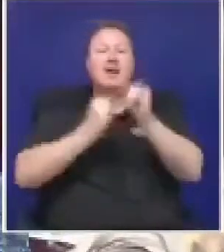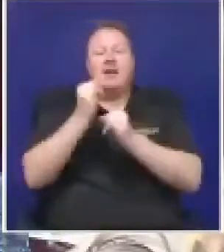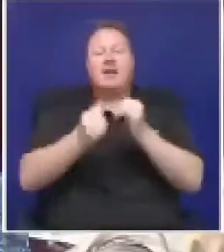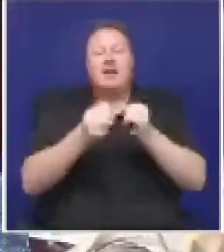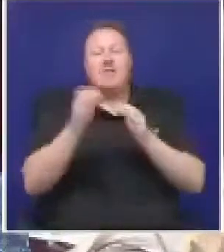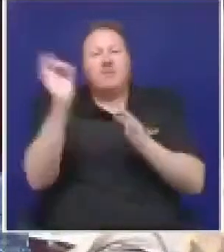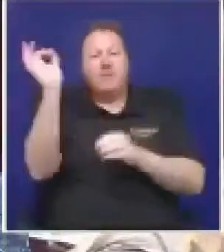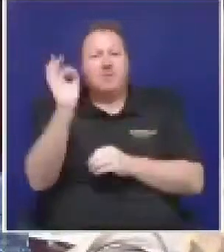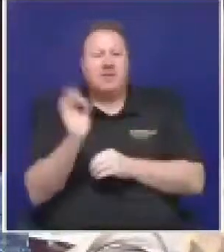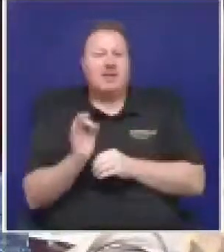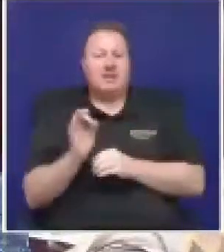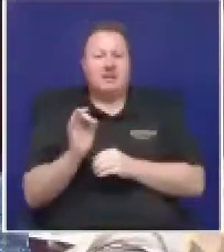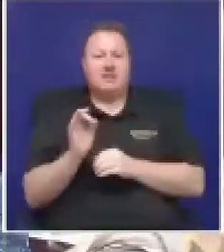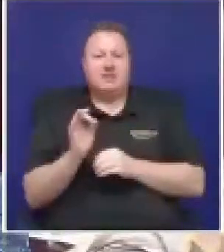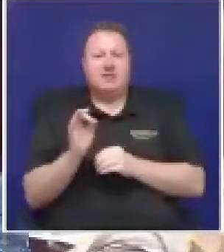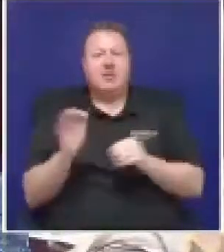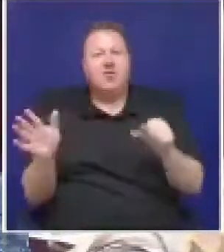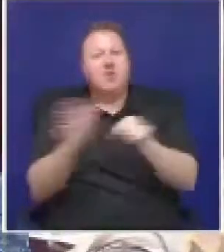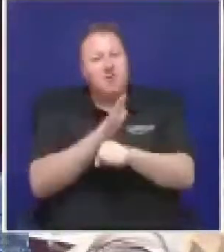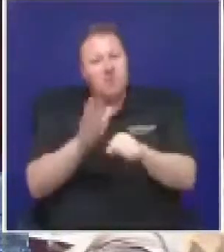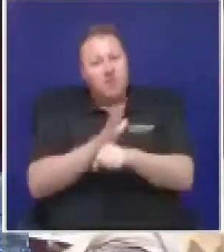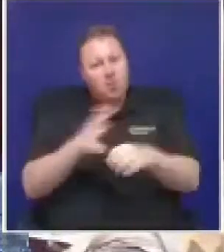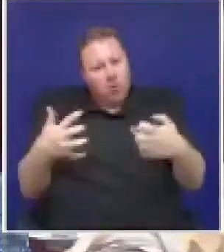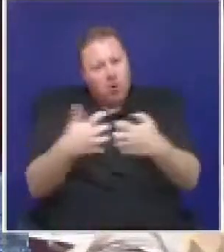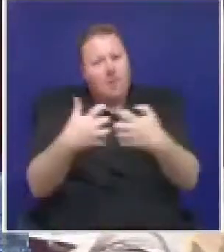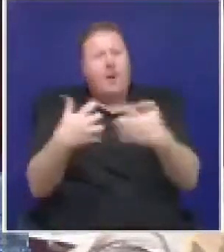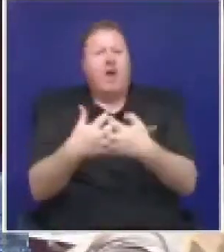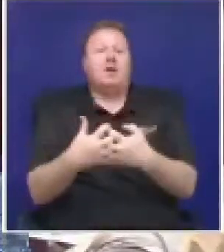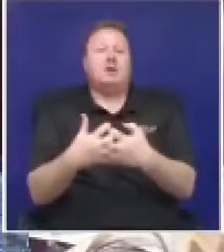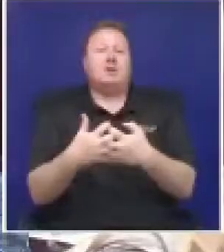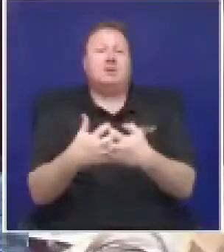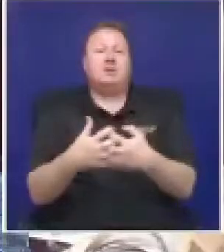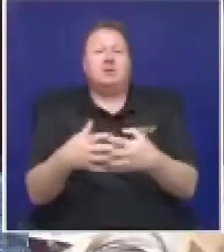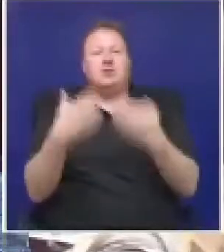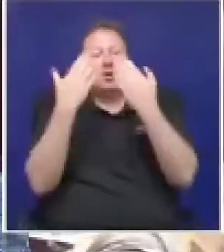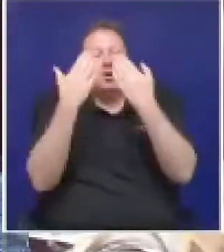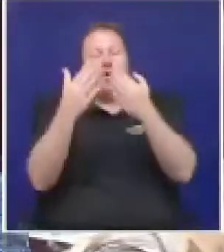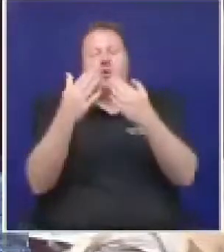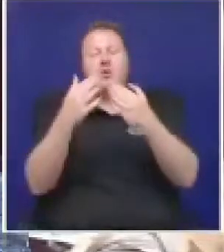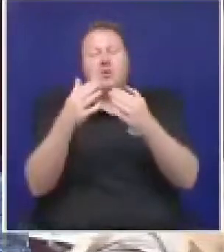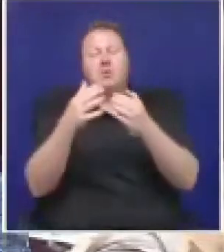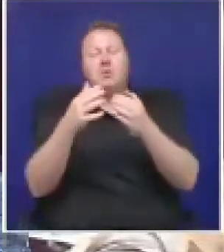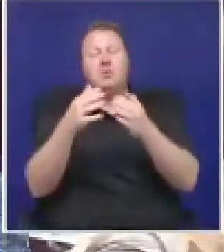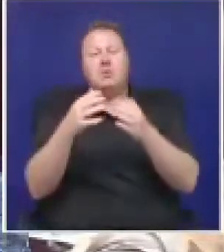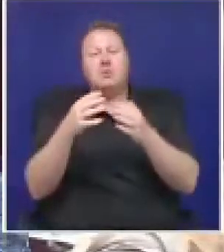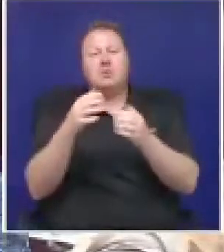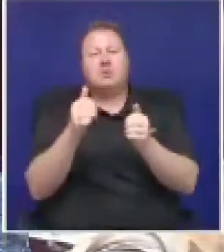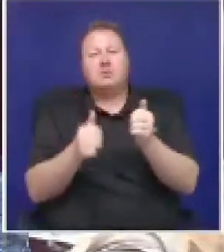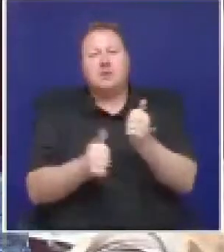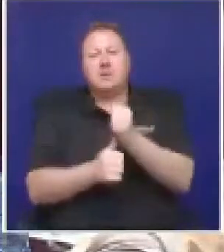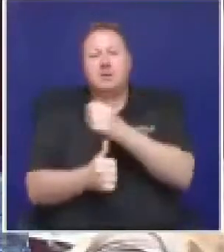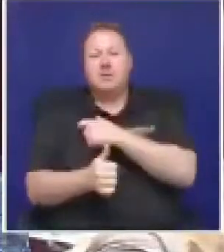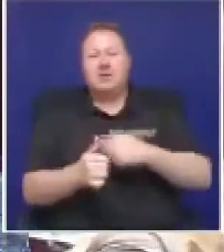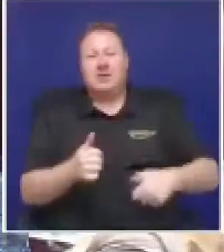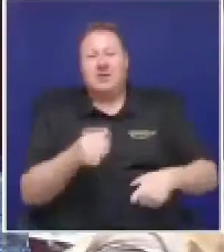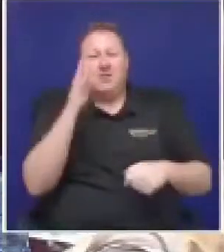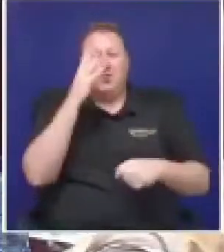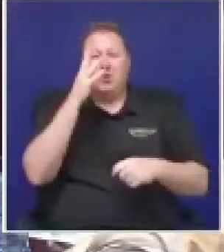are fully compliant. Honorable Deputy President, the future looks bleak.